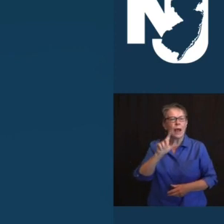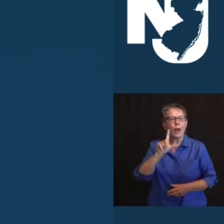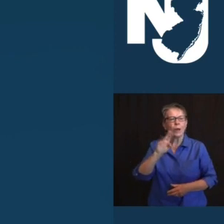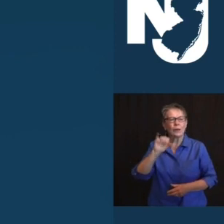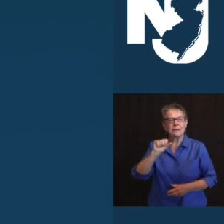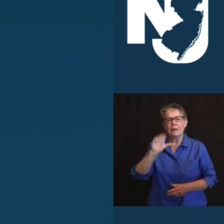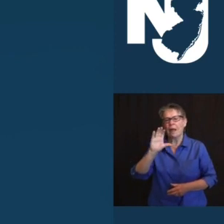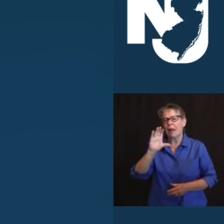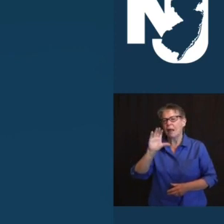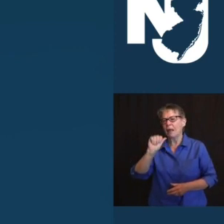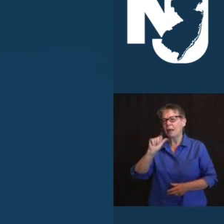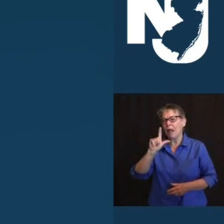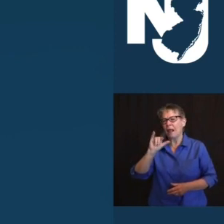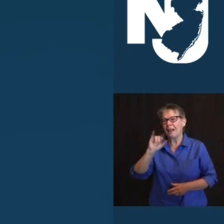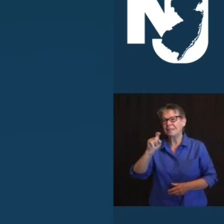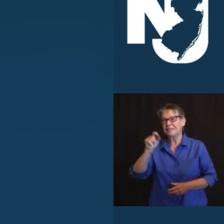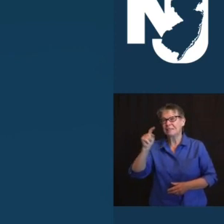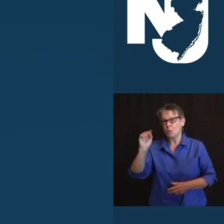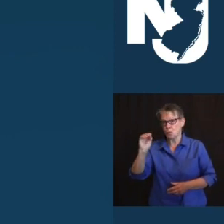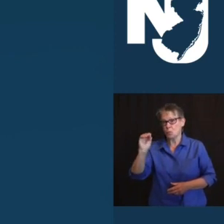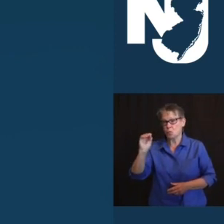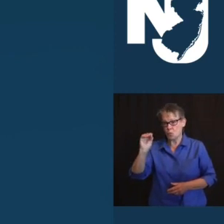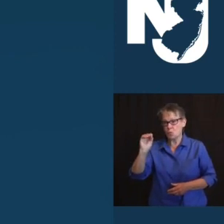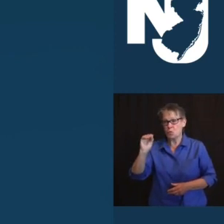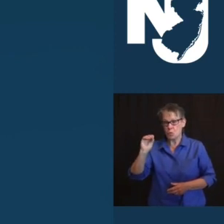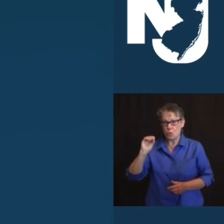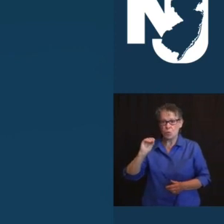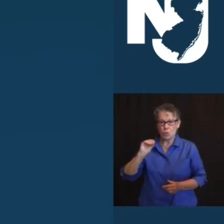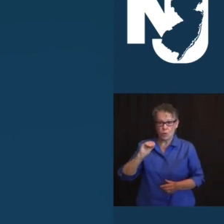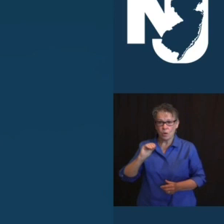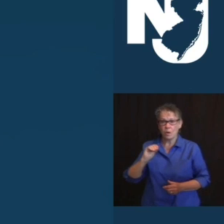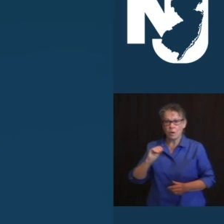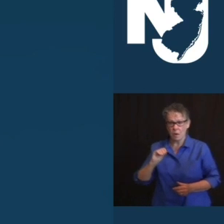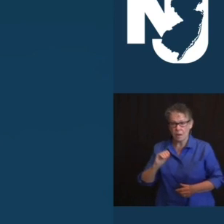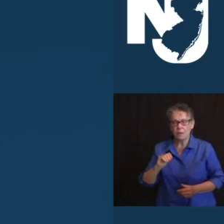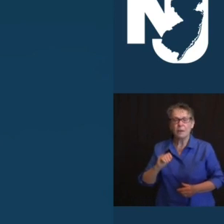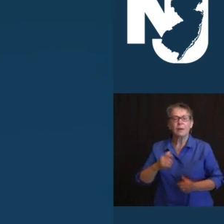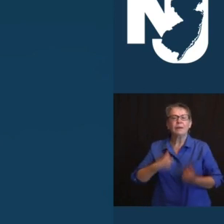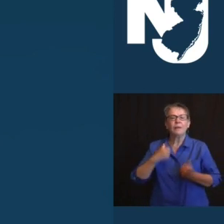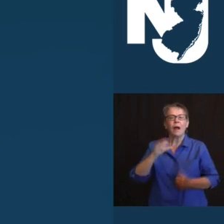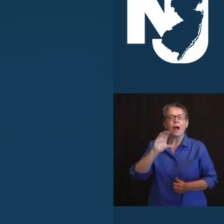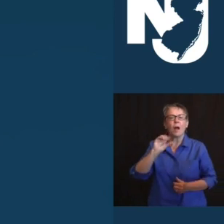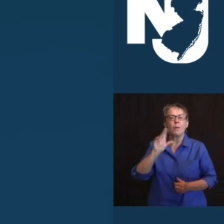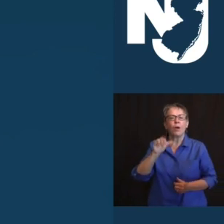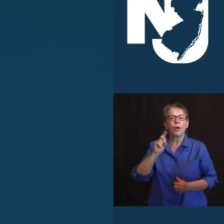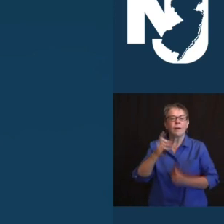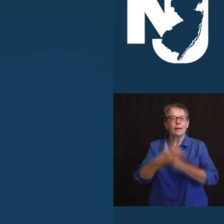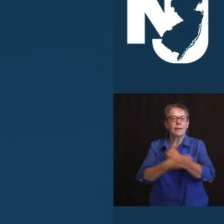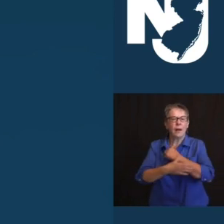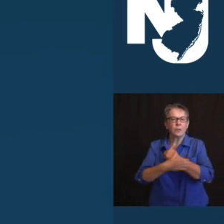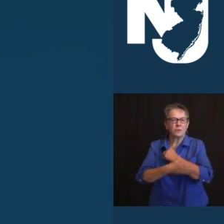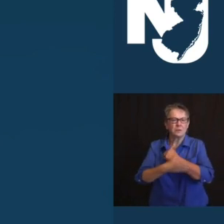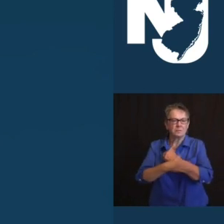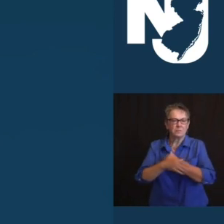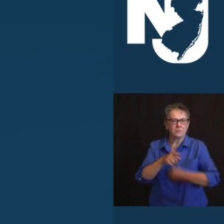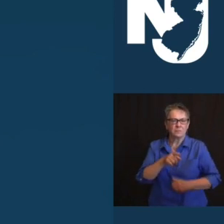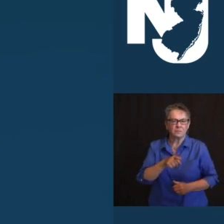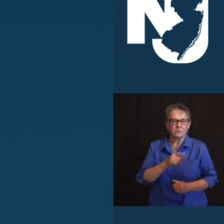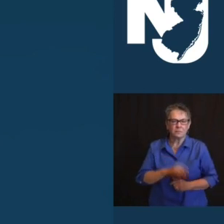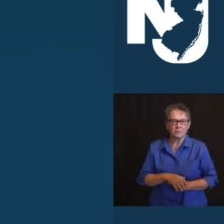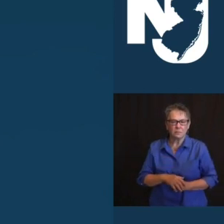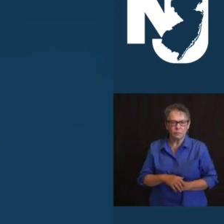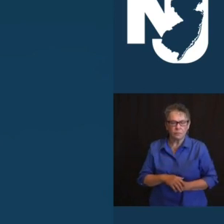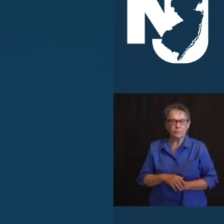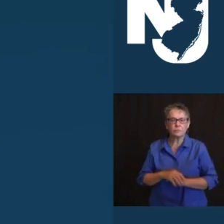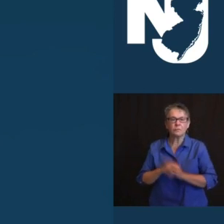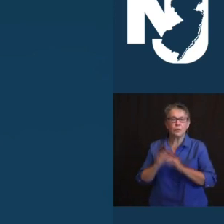in Cumberland County. Like so many in our state, Jose is the immigrant story. He came to this country and to New